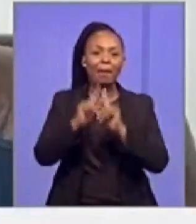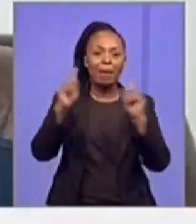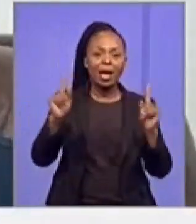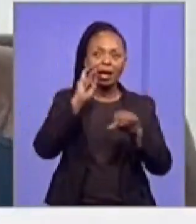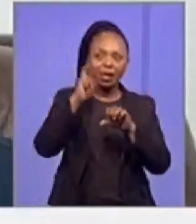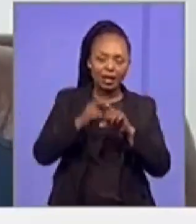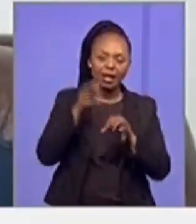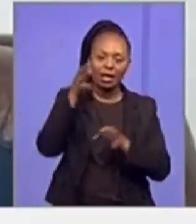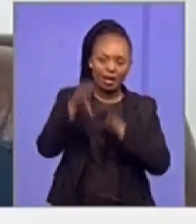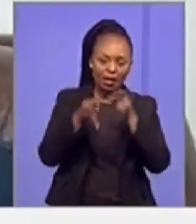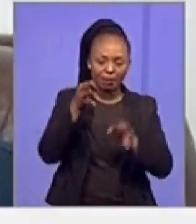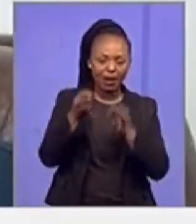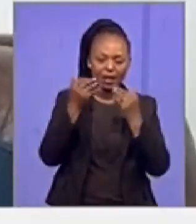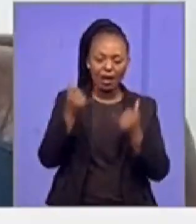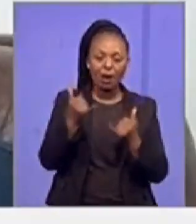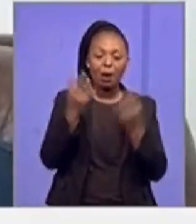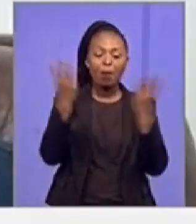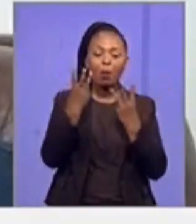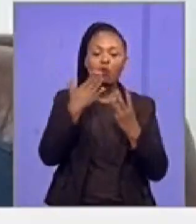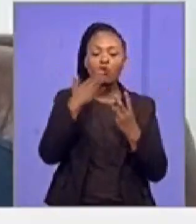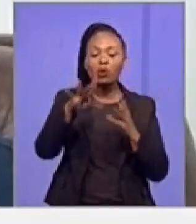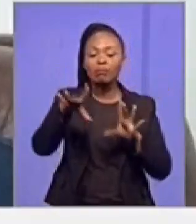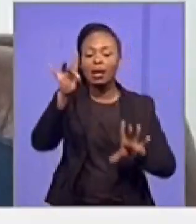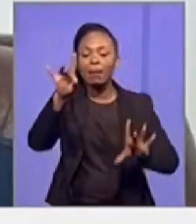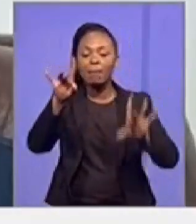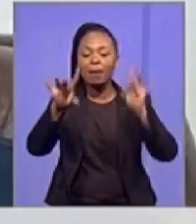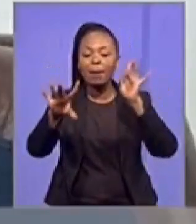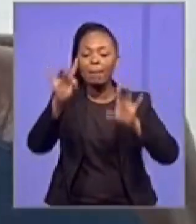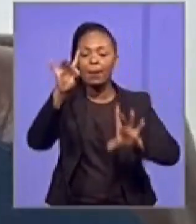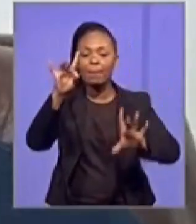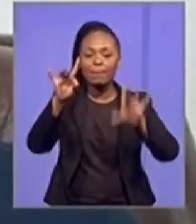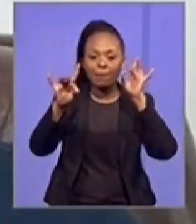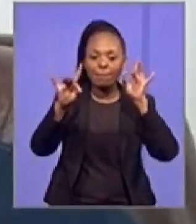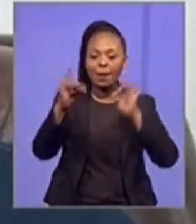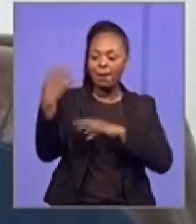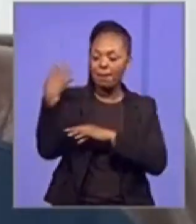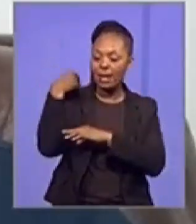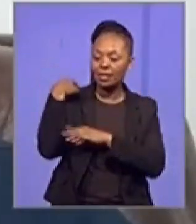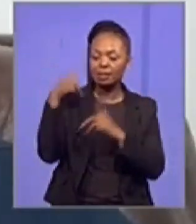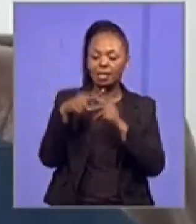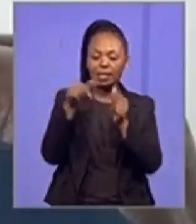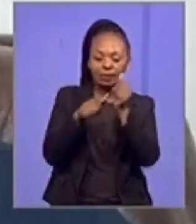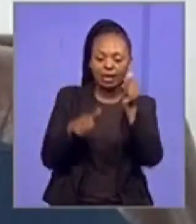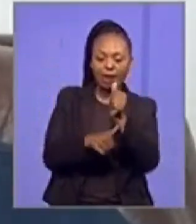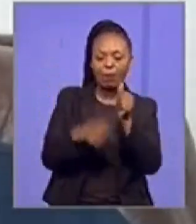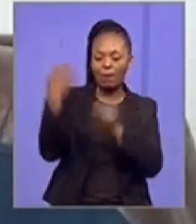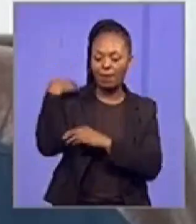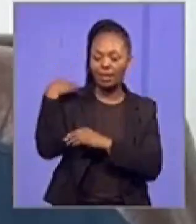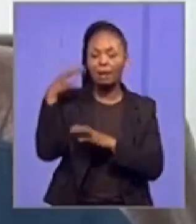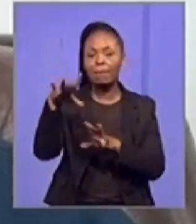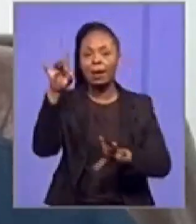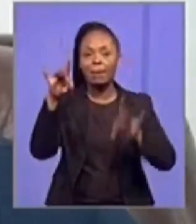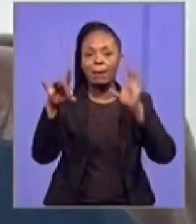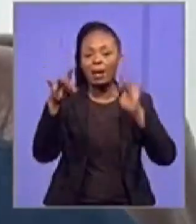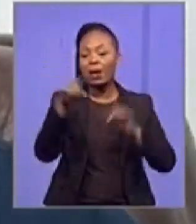hore batho bana ba ba kgethilweng matona ana ke matona a ileng hore ba tshwanetse ba netefatse